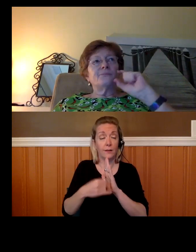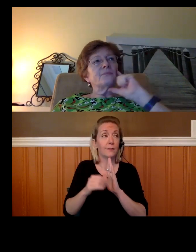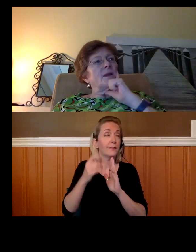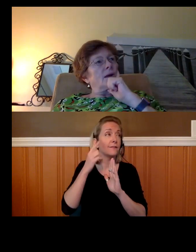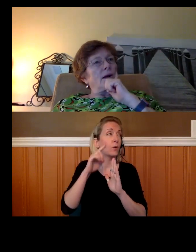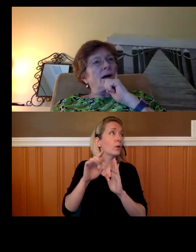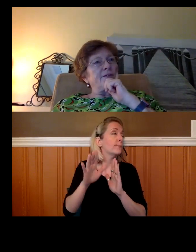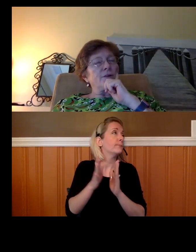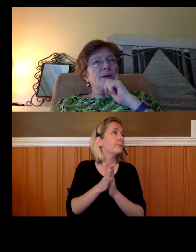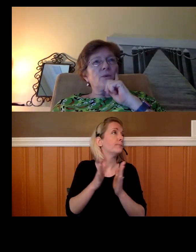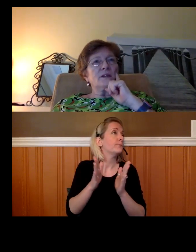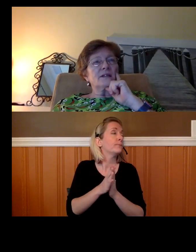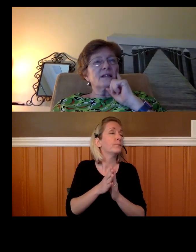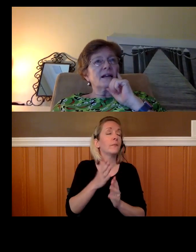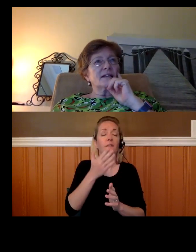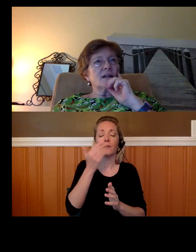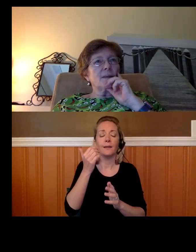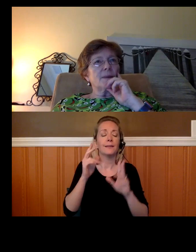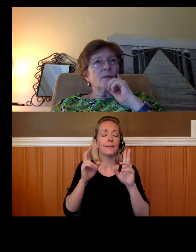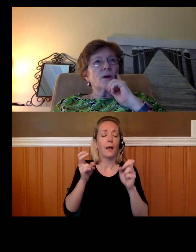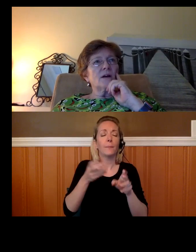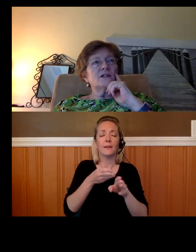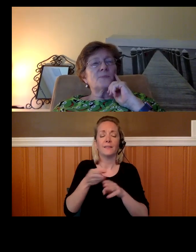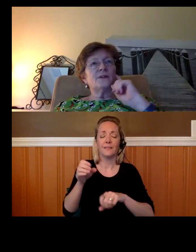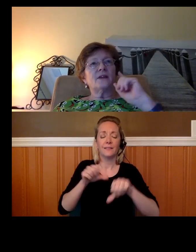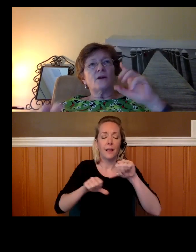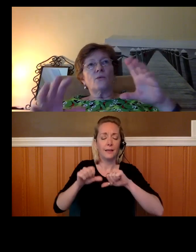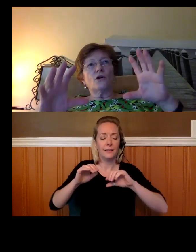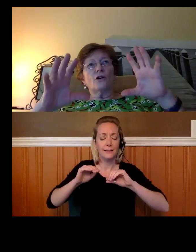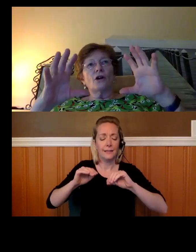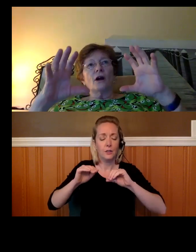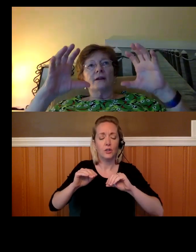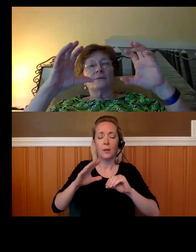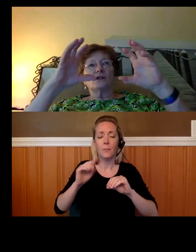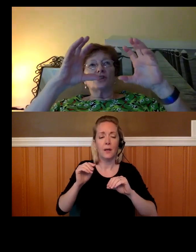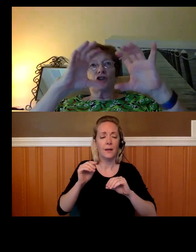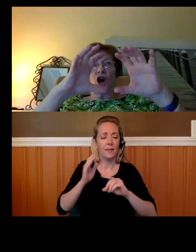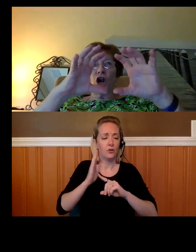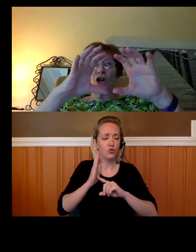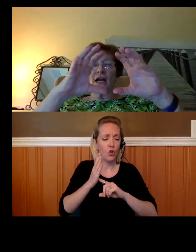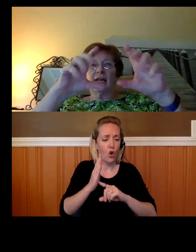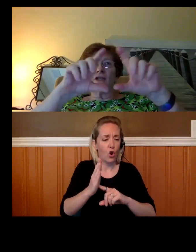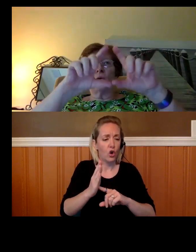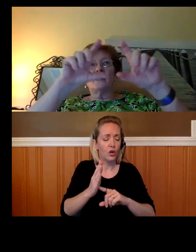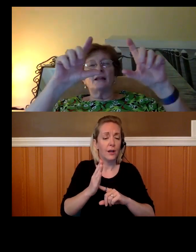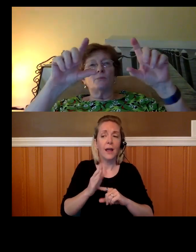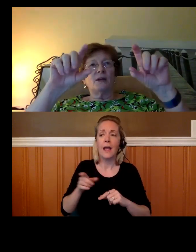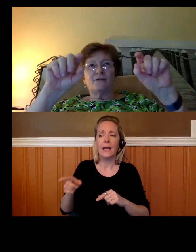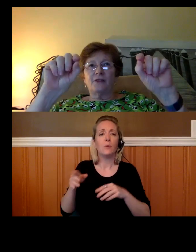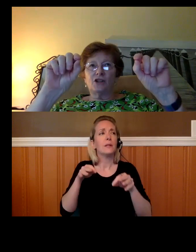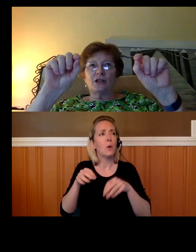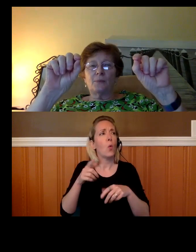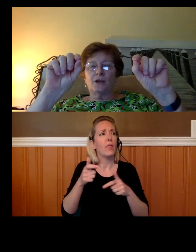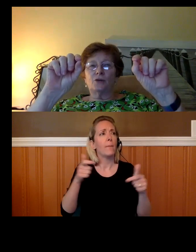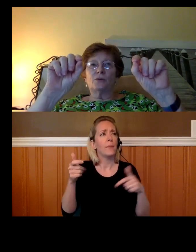I forget what the science topic was, but there was a shark, and he told me that the big fish in the picture